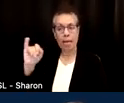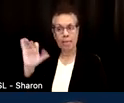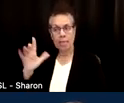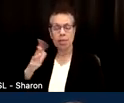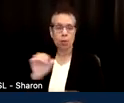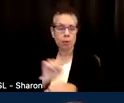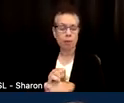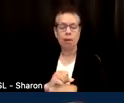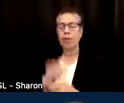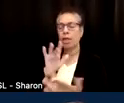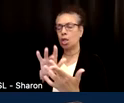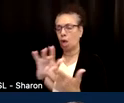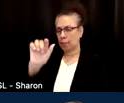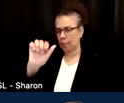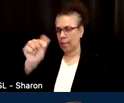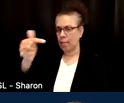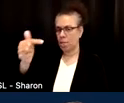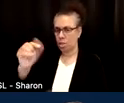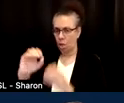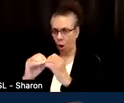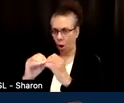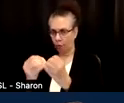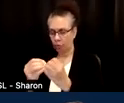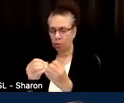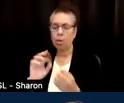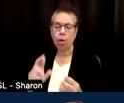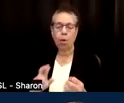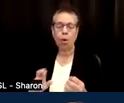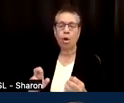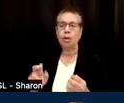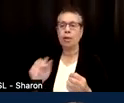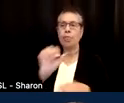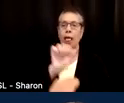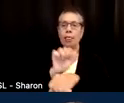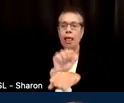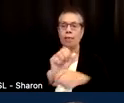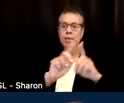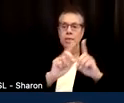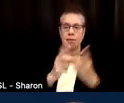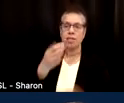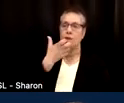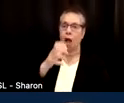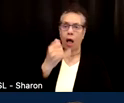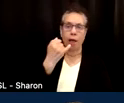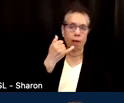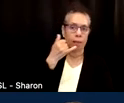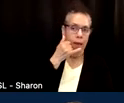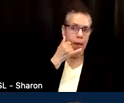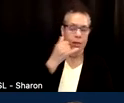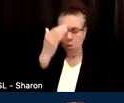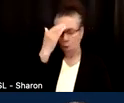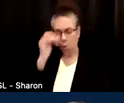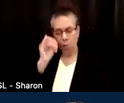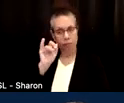contact the Attorney General's office. You can always contact the Fair Labor Division hotline. They usually are pretty amazing at letting you know whether or not you should